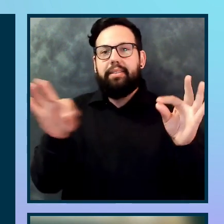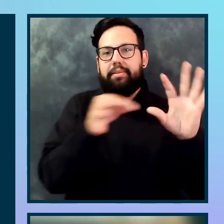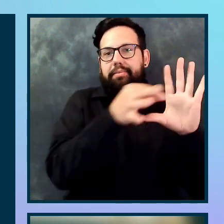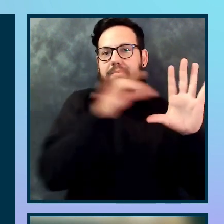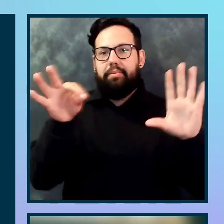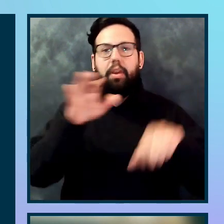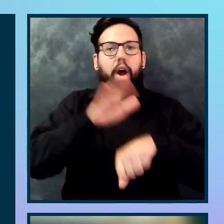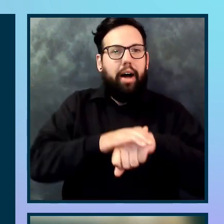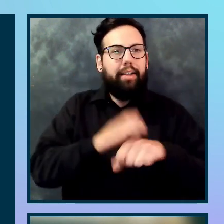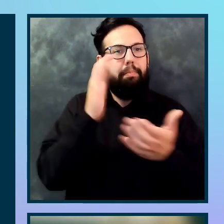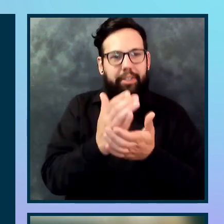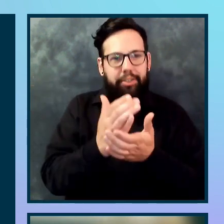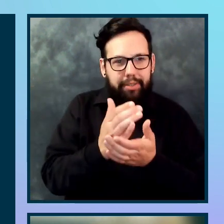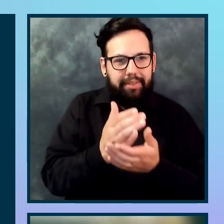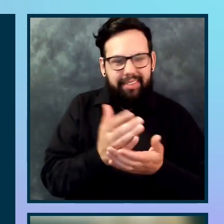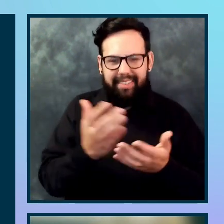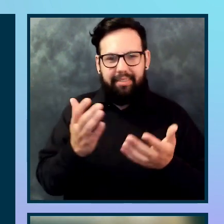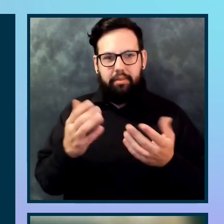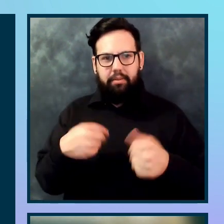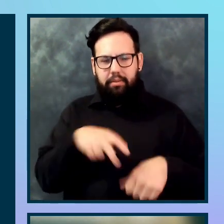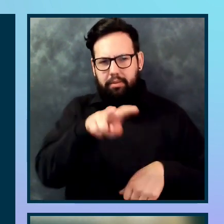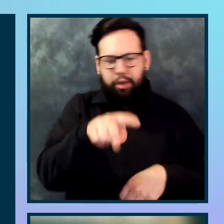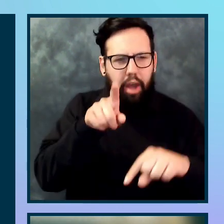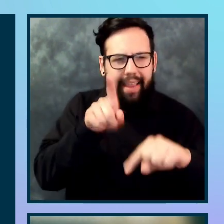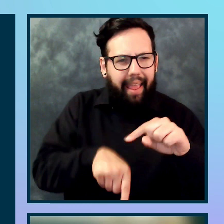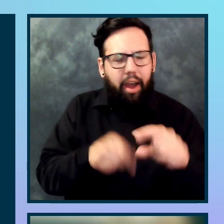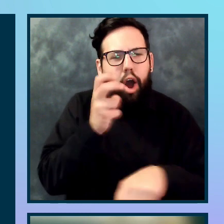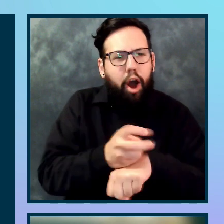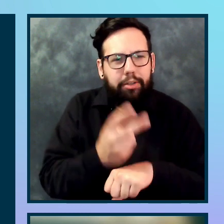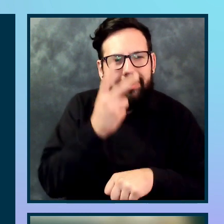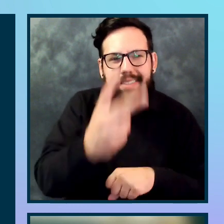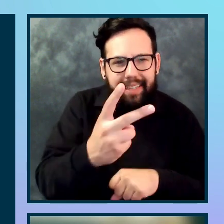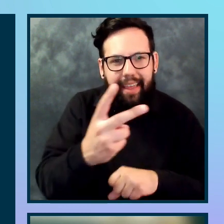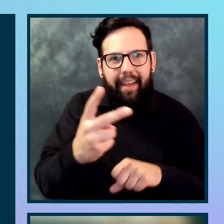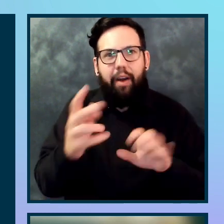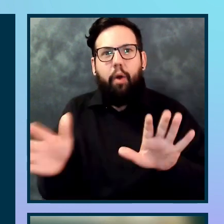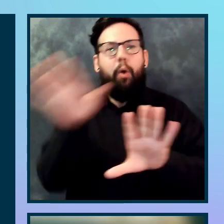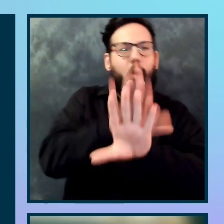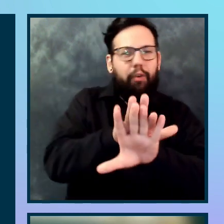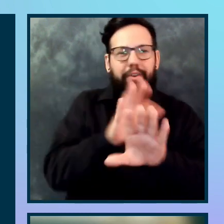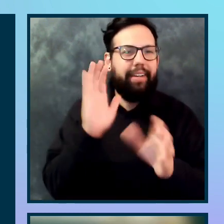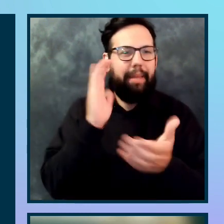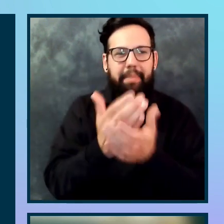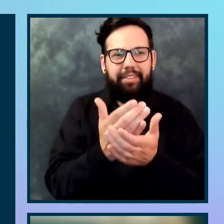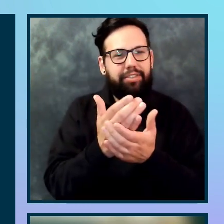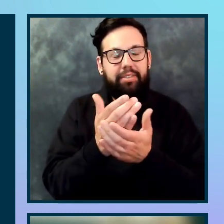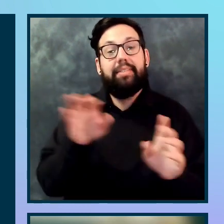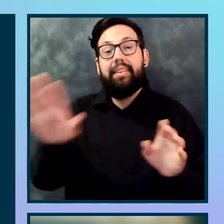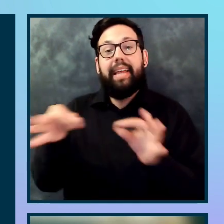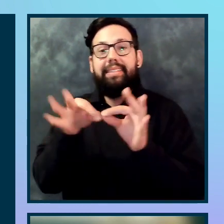very, very hard to read what that says, especially over top of an image. The text is way too light for